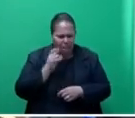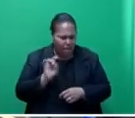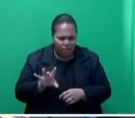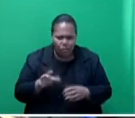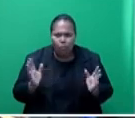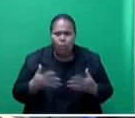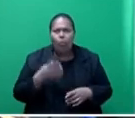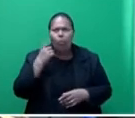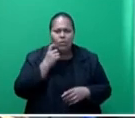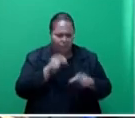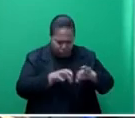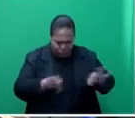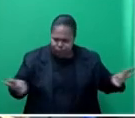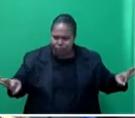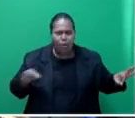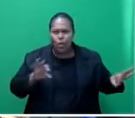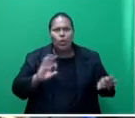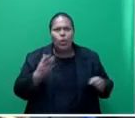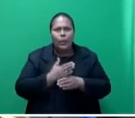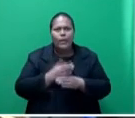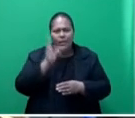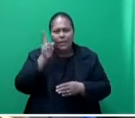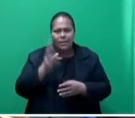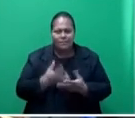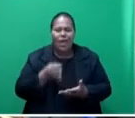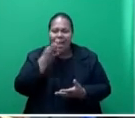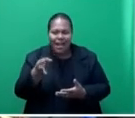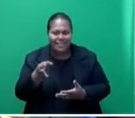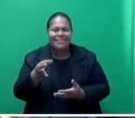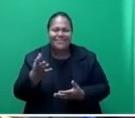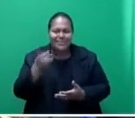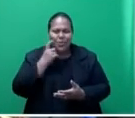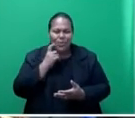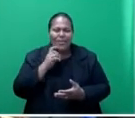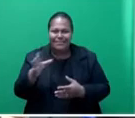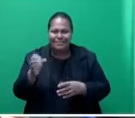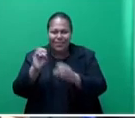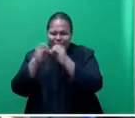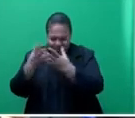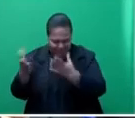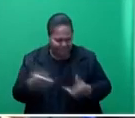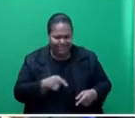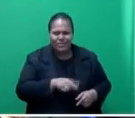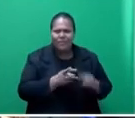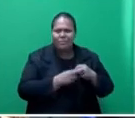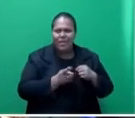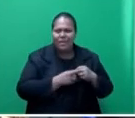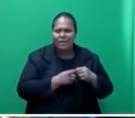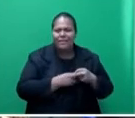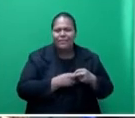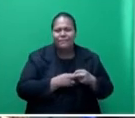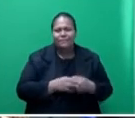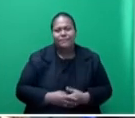to reconnect that pipeline. To date, 98.5% of water is restored to the rural water schemes affected